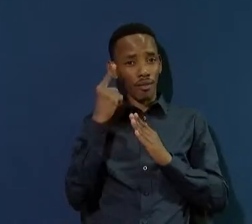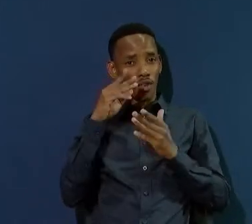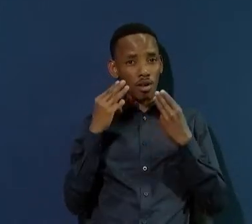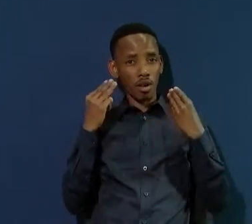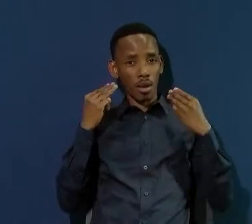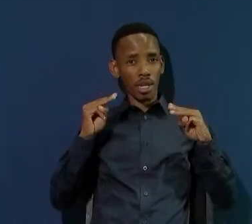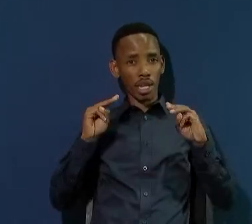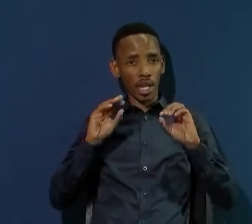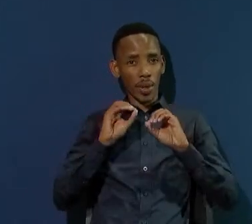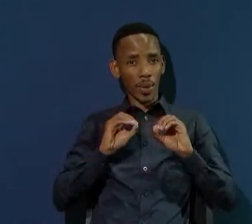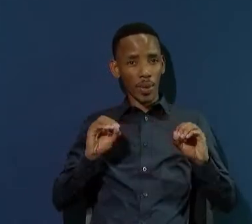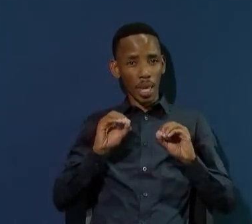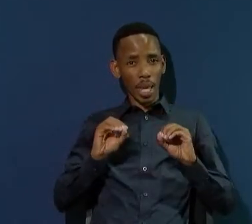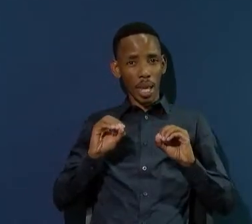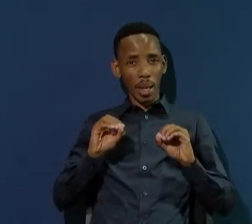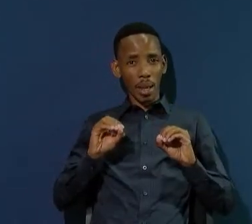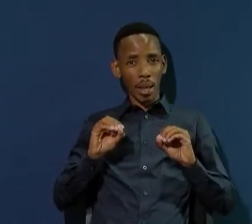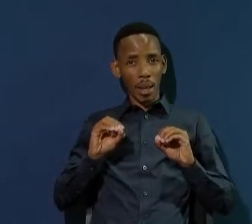recruit